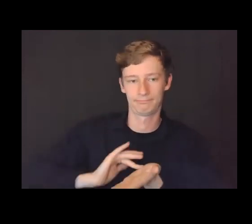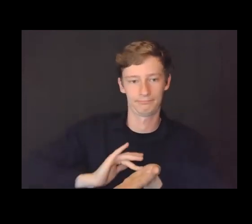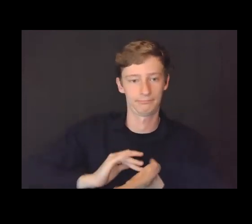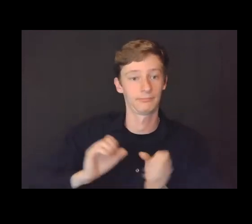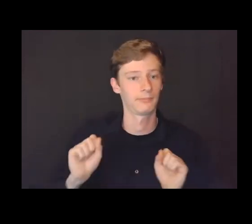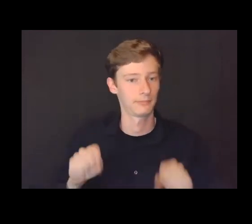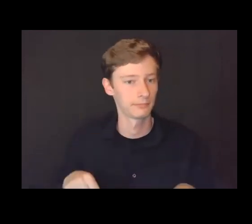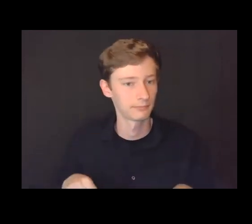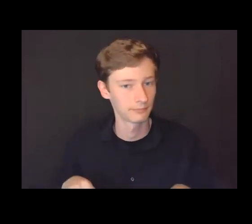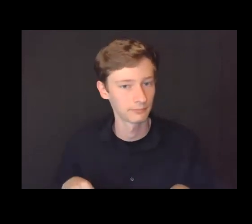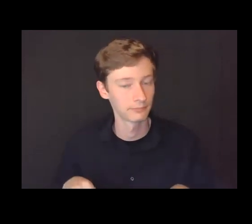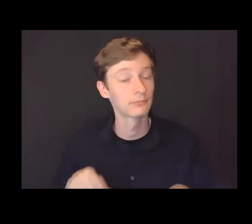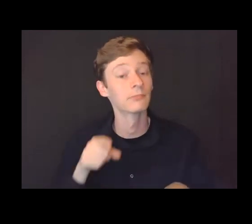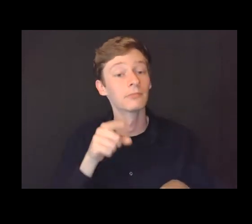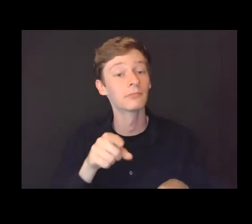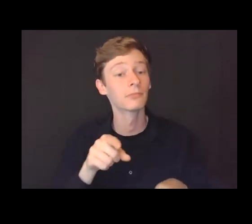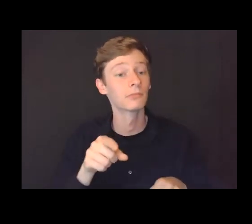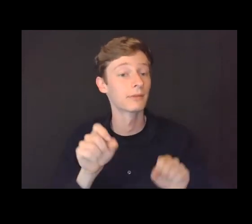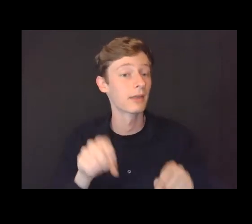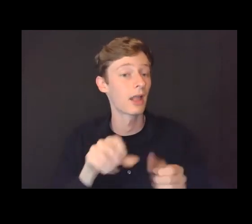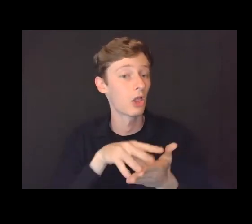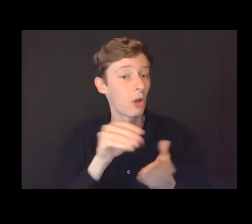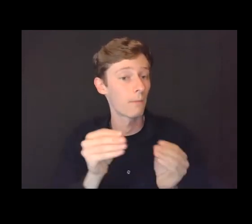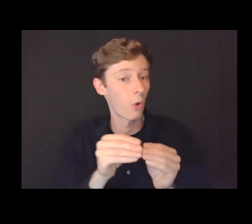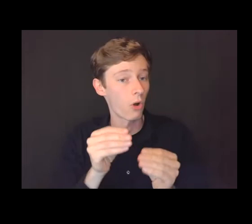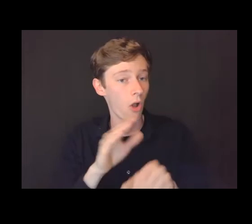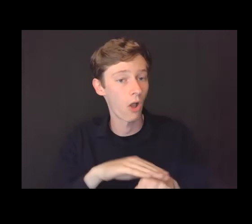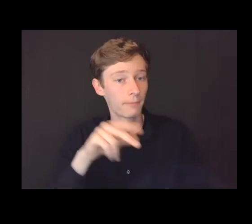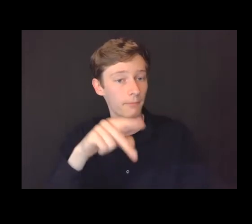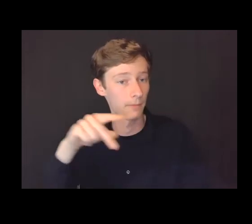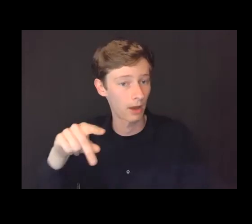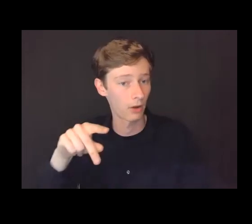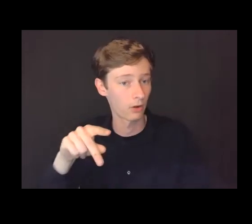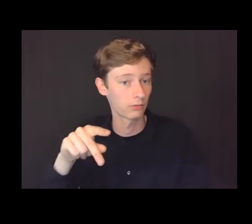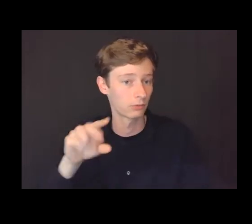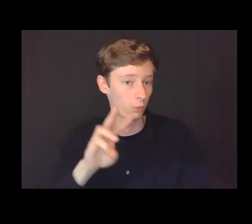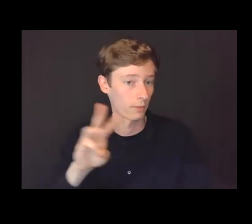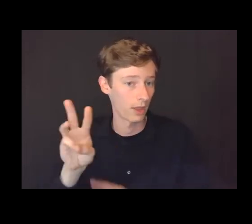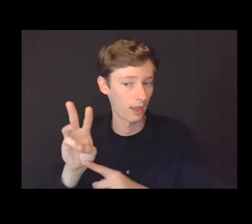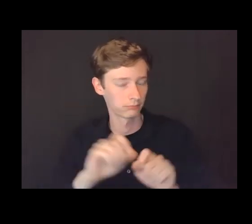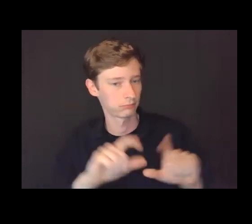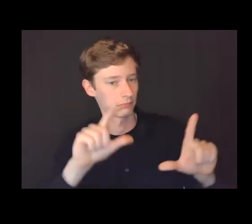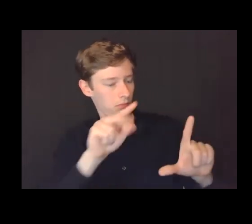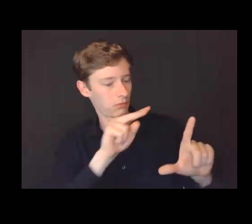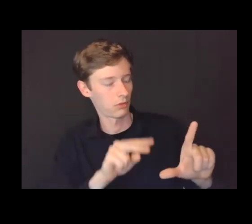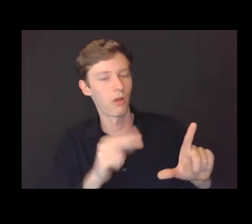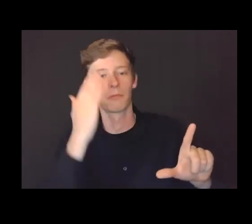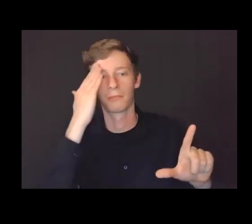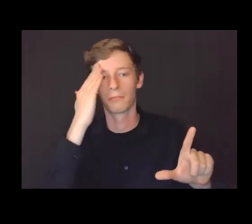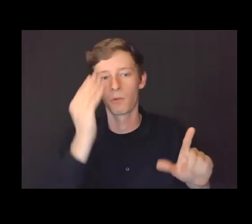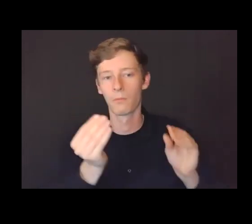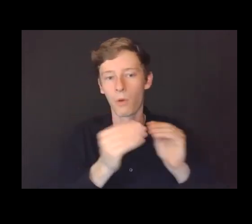about on Planned Parenthood's website, but I know there are also other providers in the Commonwealth of Virginia who are providing this